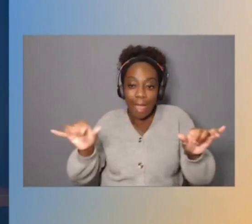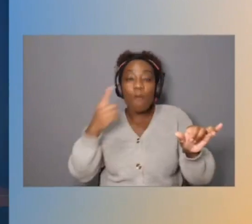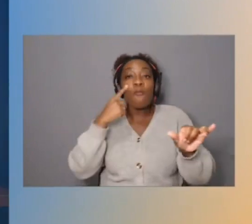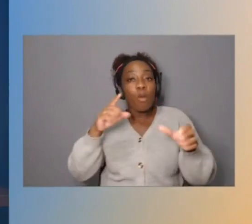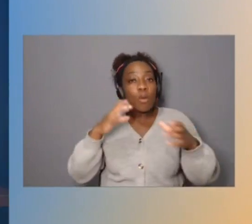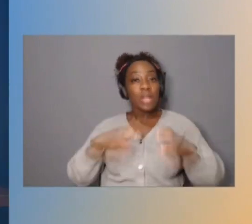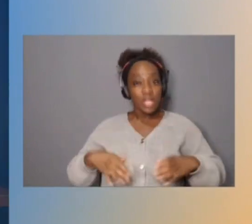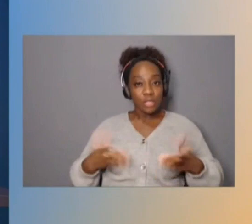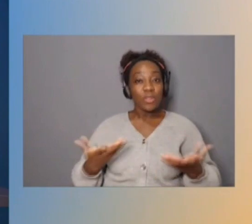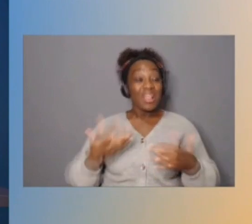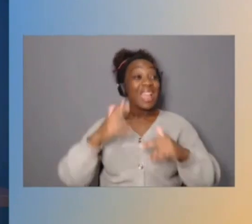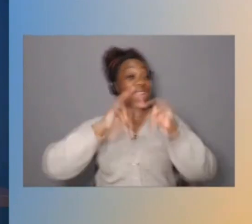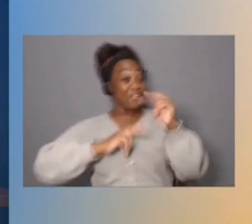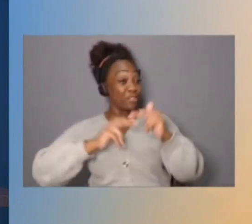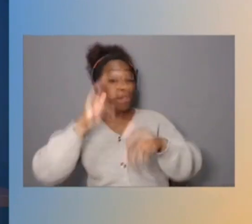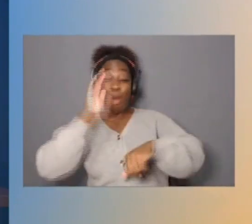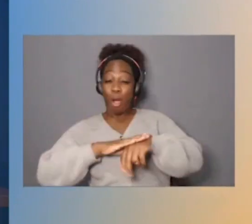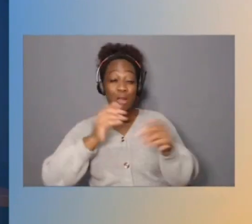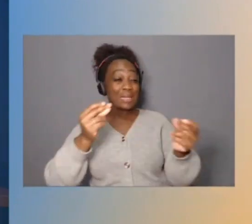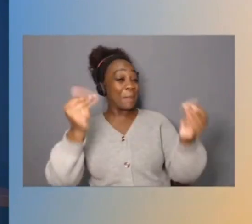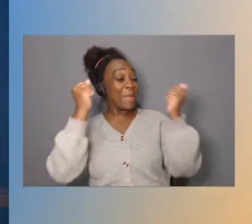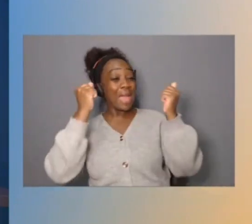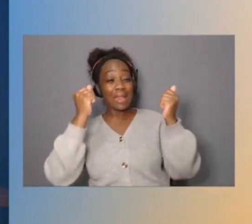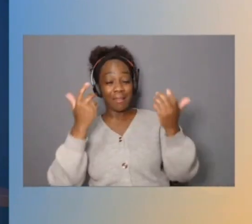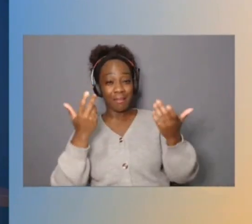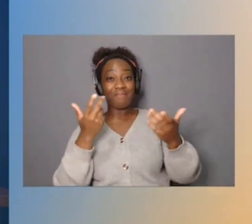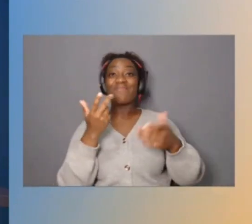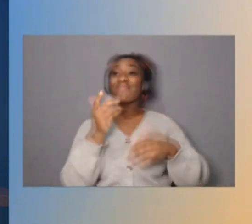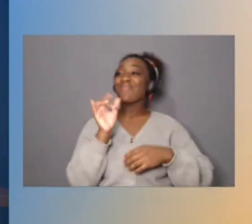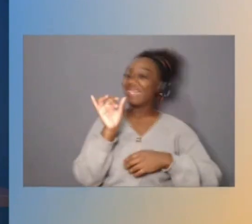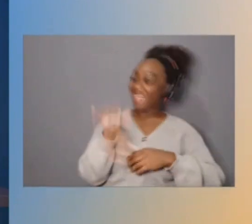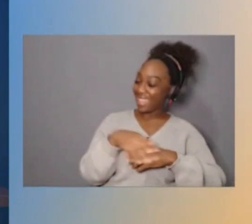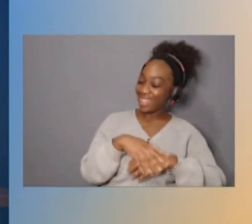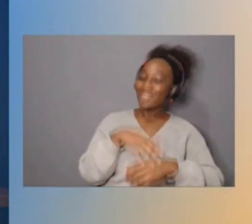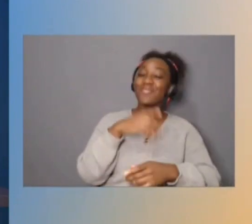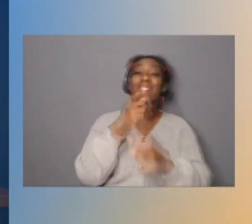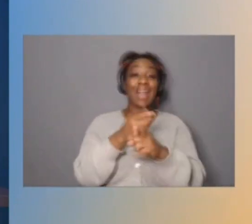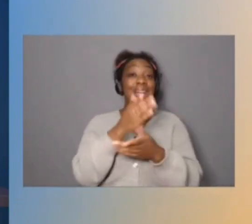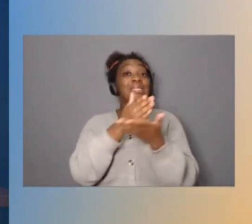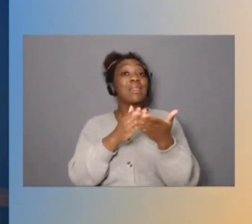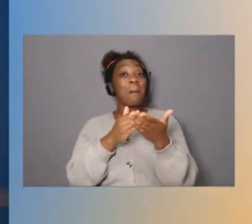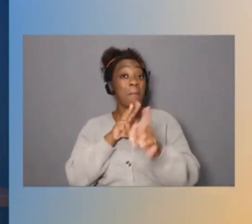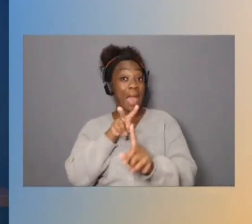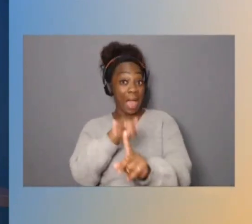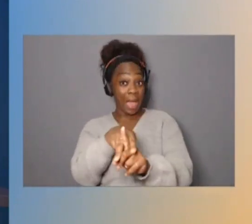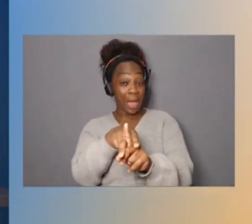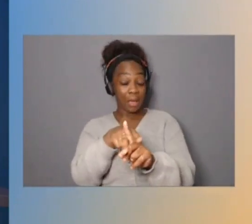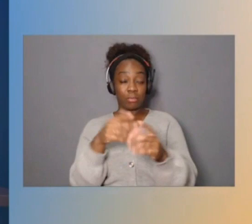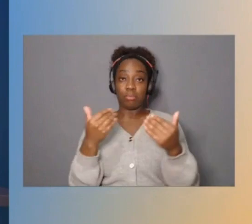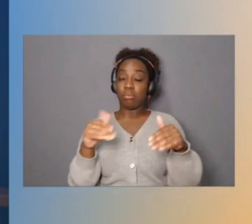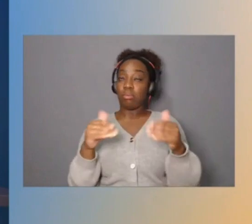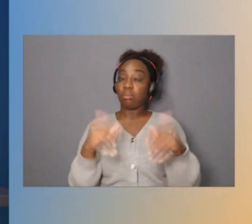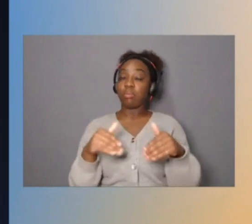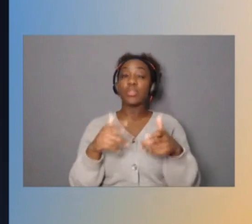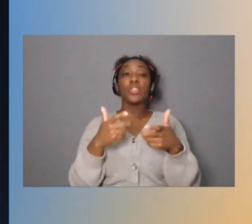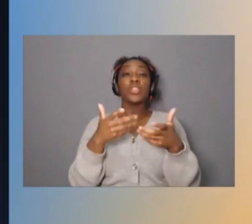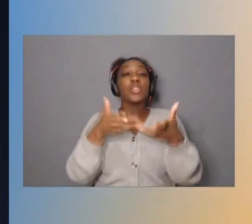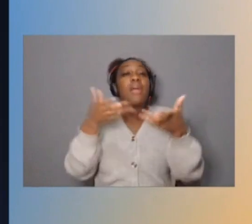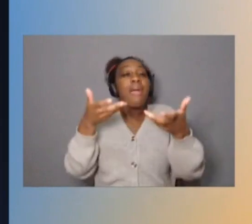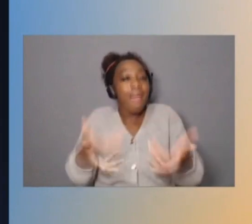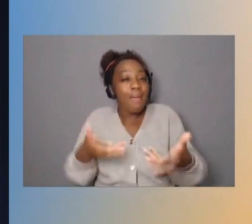there you go, infrastructure on demand. Yeah, and some of these applications, as I said, they're incredibly compute intensive, and